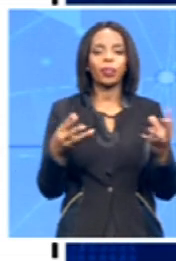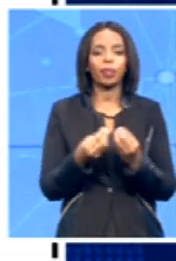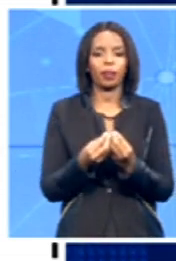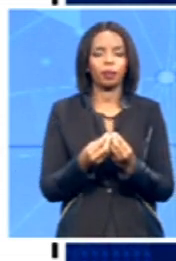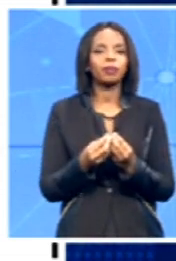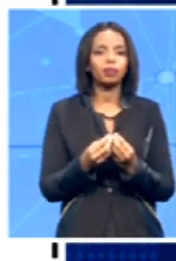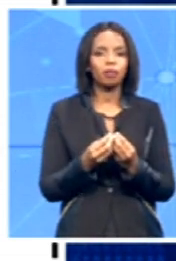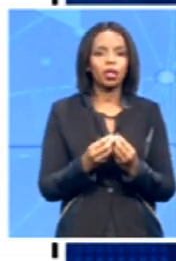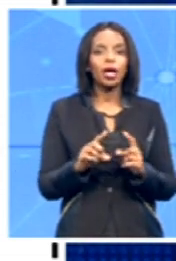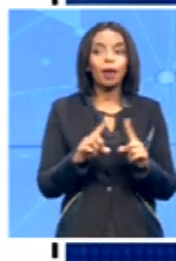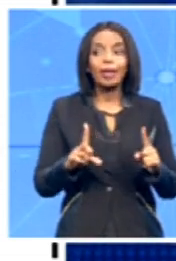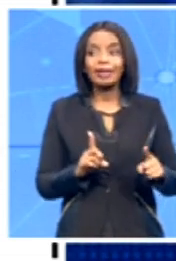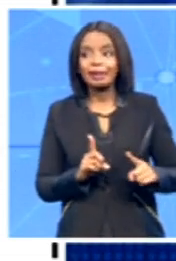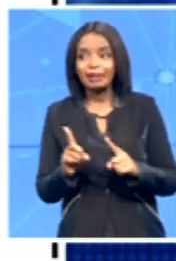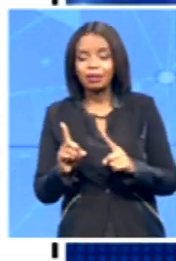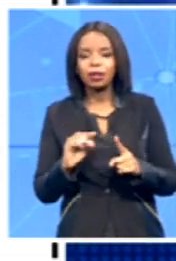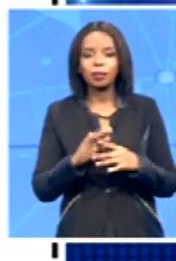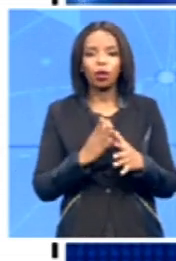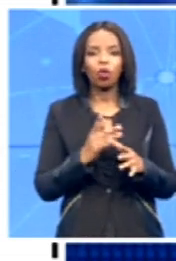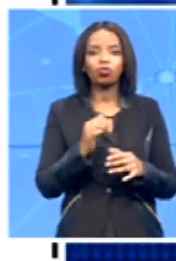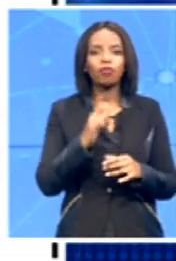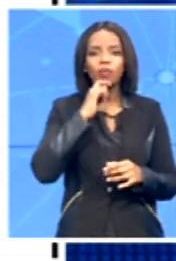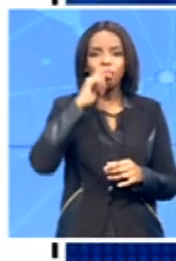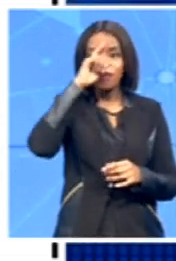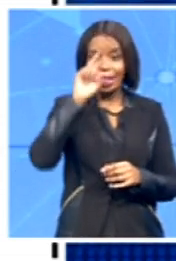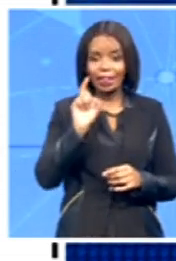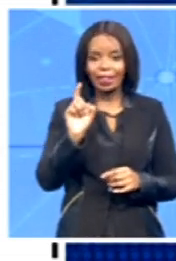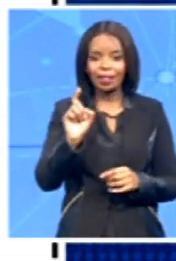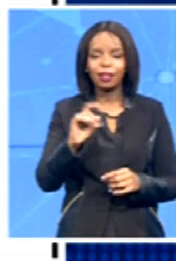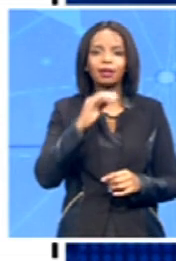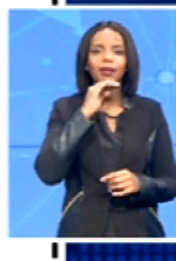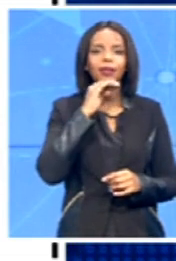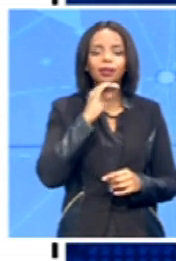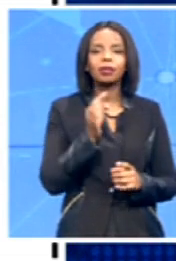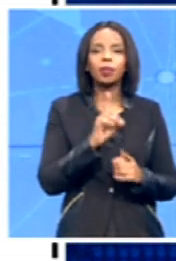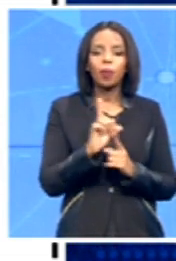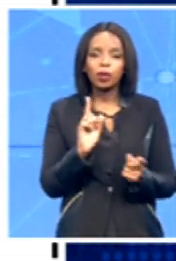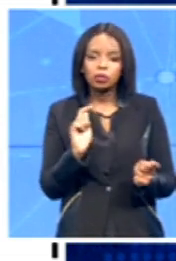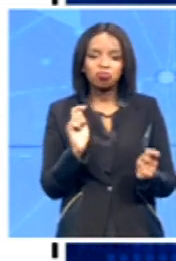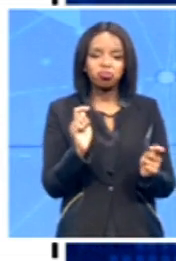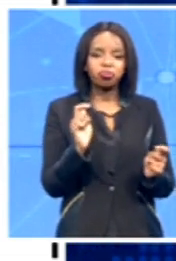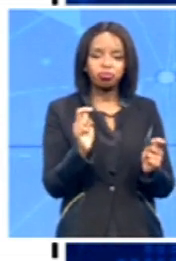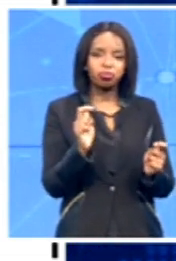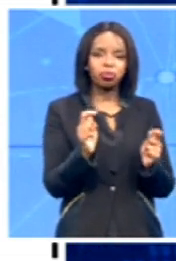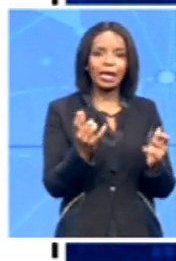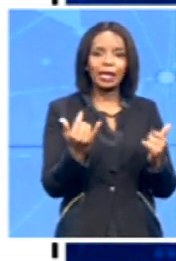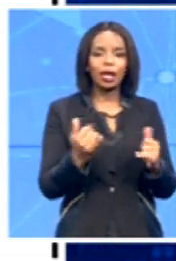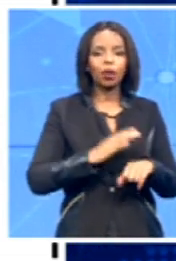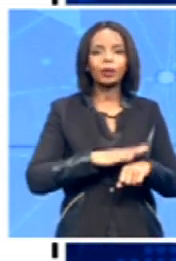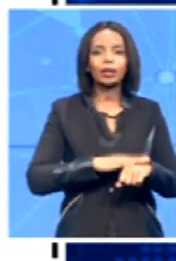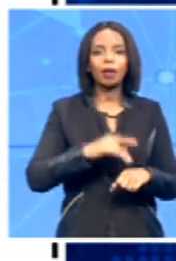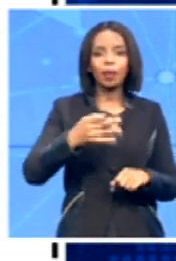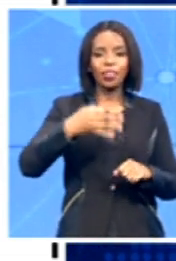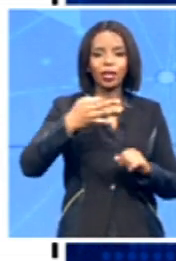death, what we classify as a COVID death, has now shifted between the third wave and the fourth wave. And this is important for future